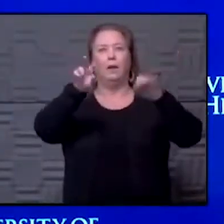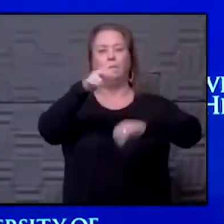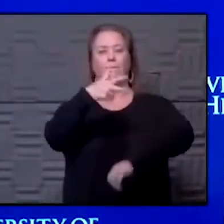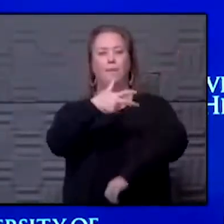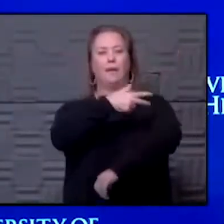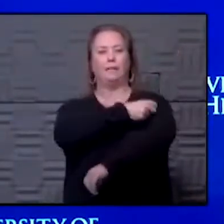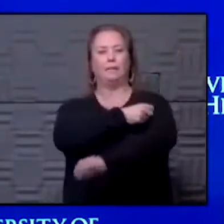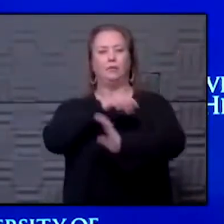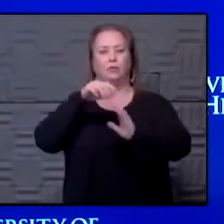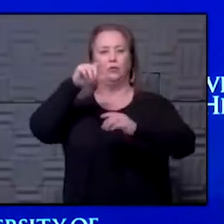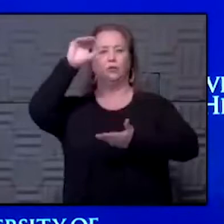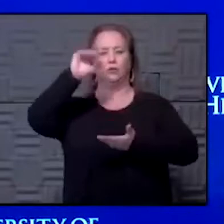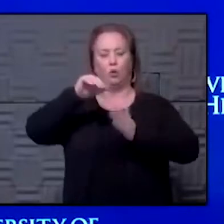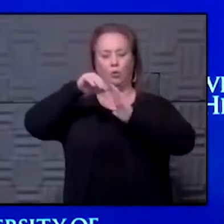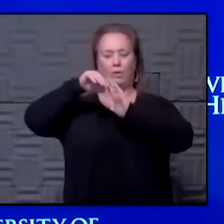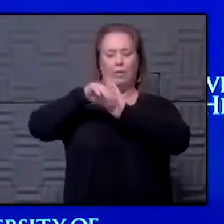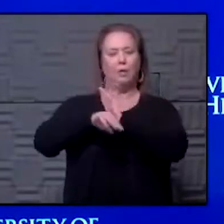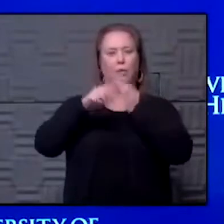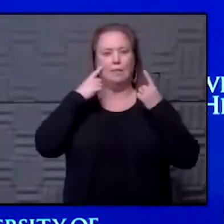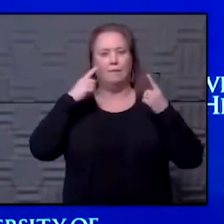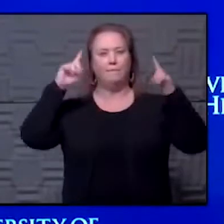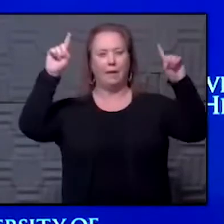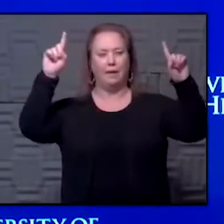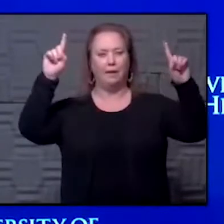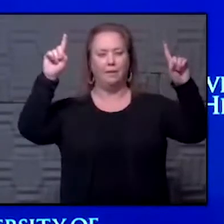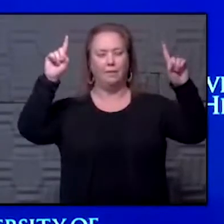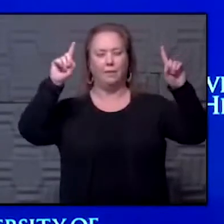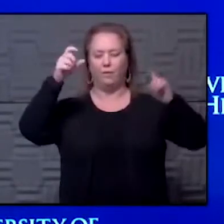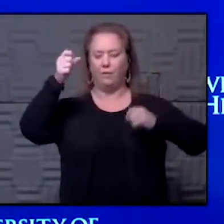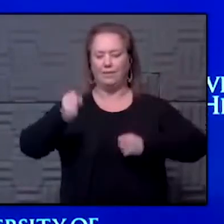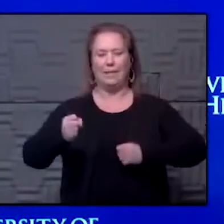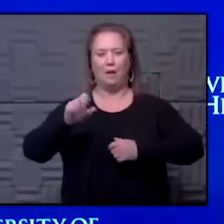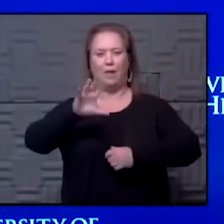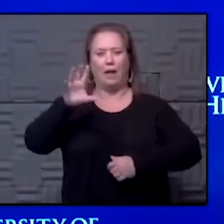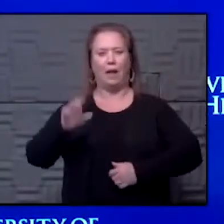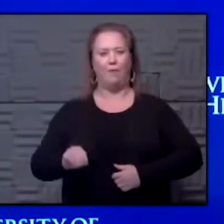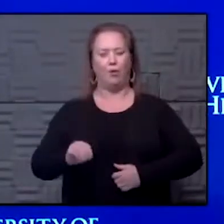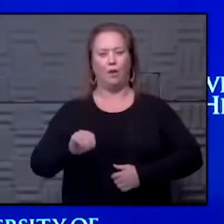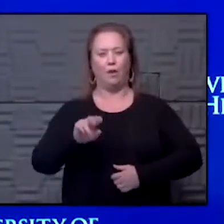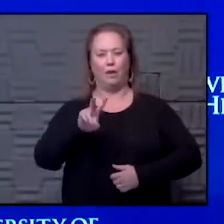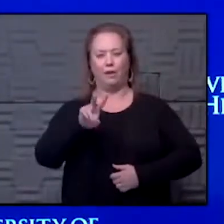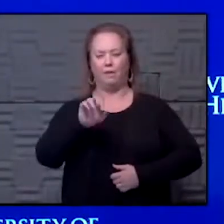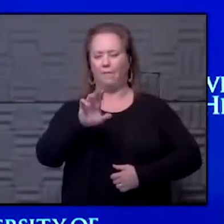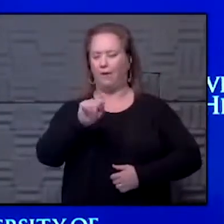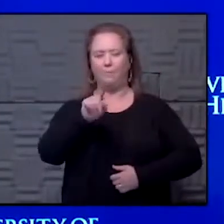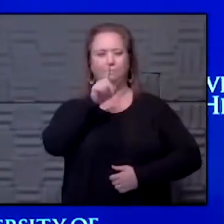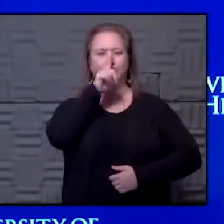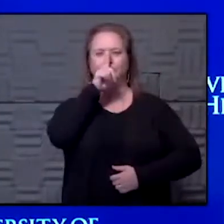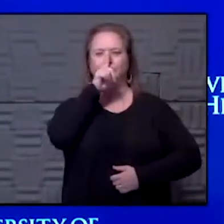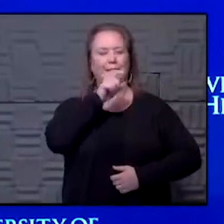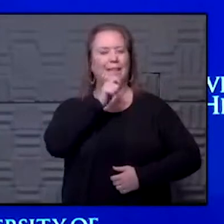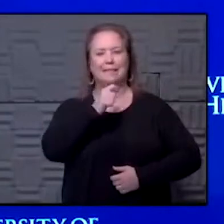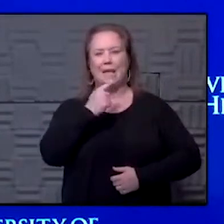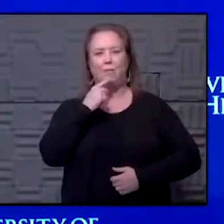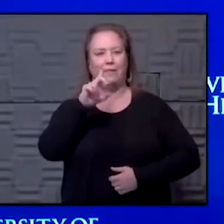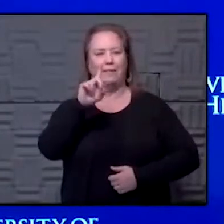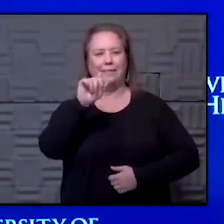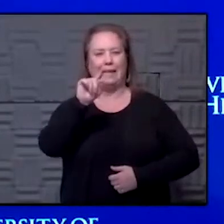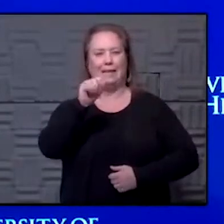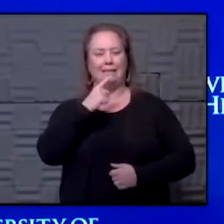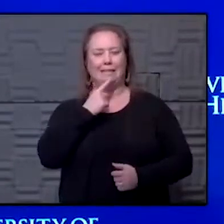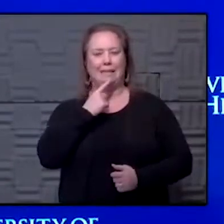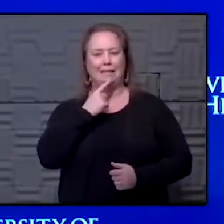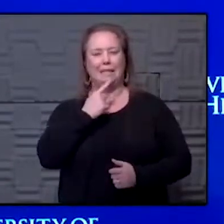vaccines showed decreased effectiveness against the South African variant. It's actually not what the data says. What the data showed was